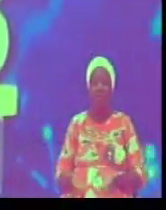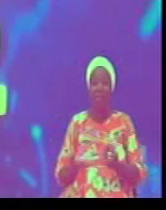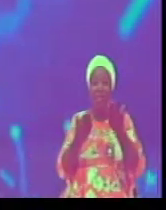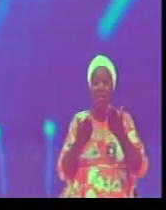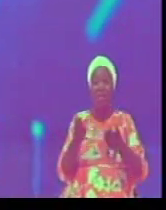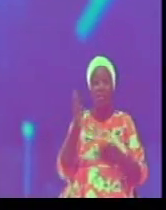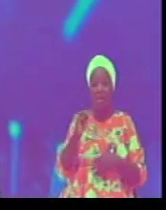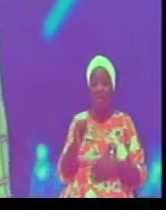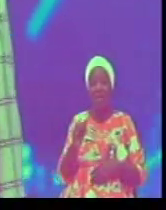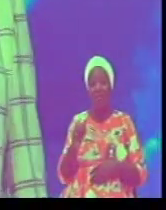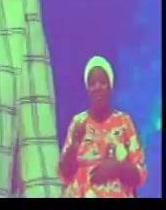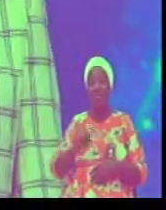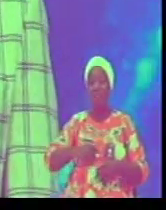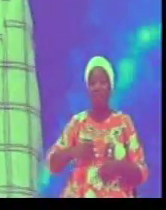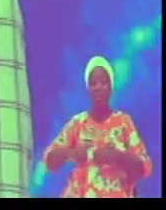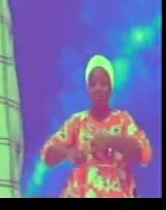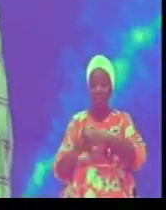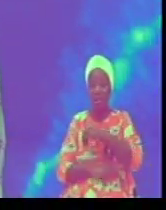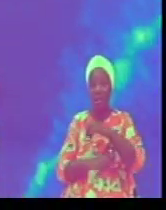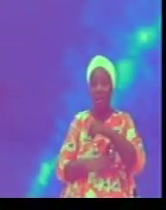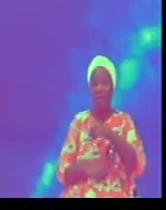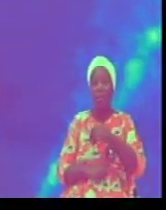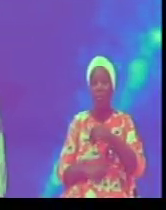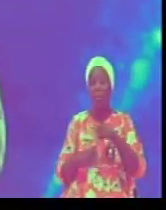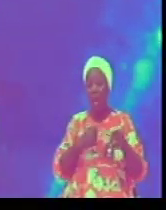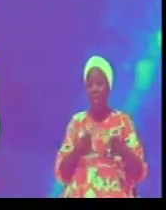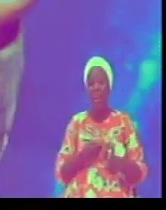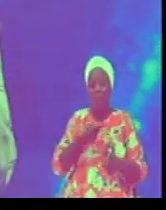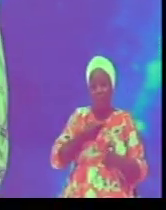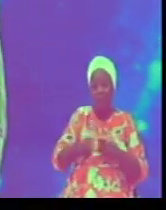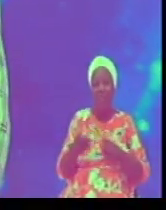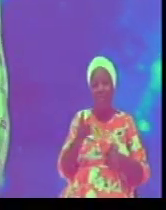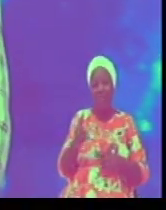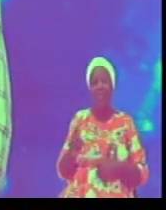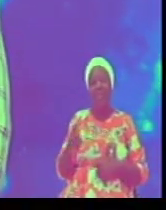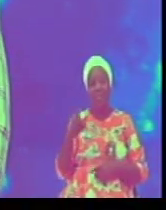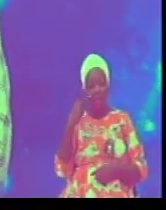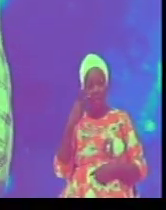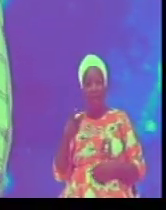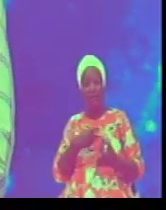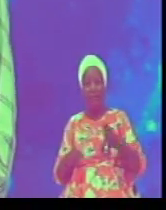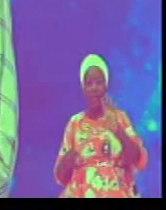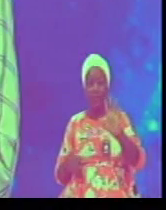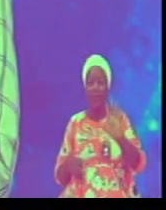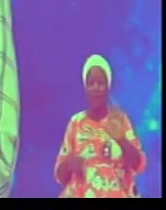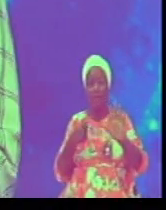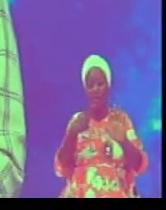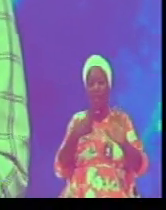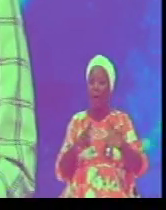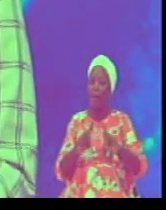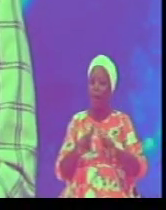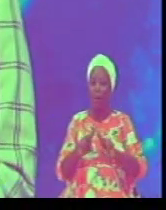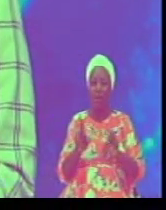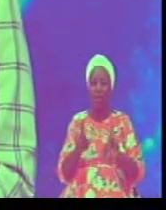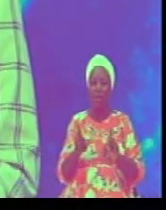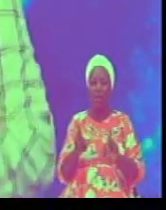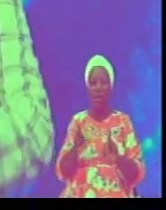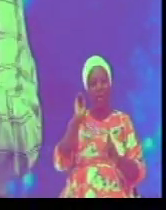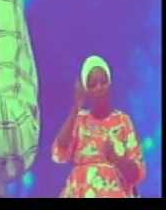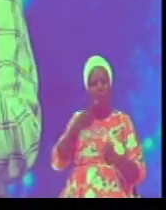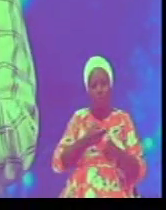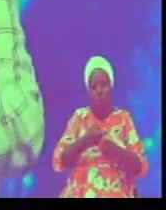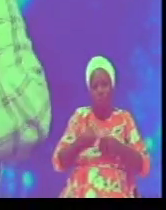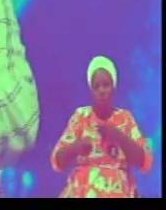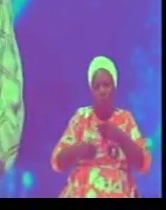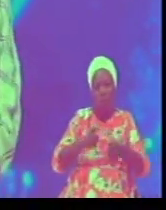him, we did esteem him stricken, smitten of God, and afflicted. Look at verse 5.